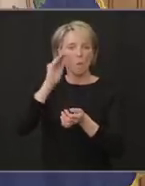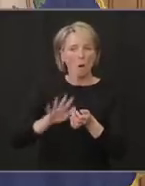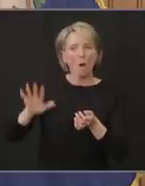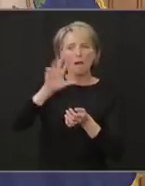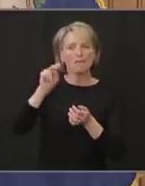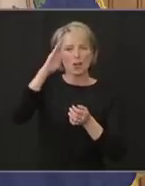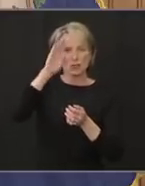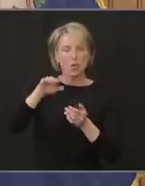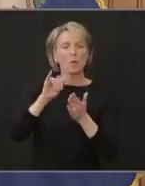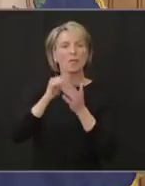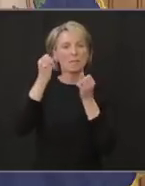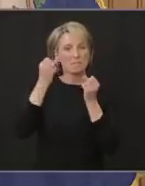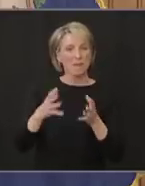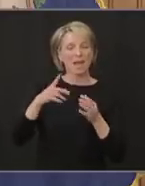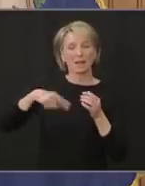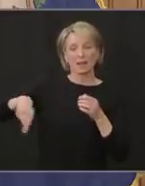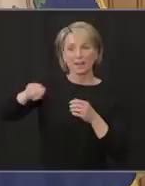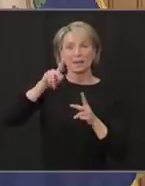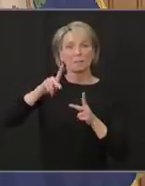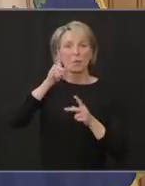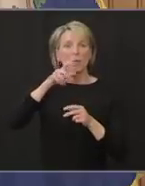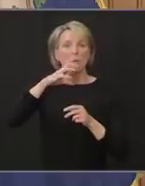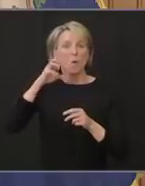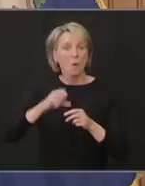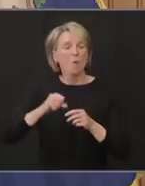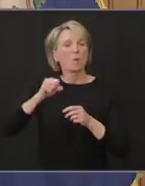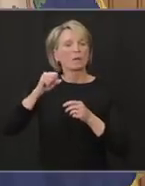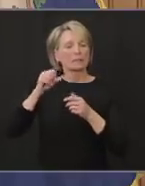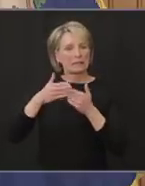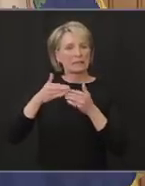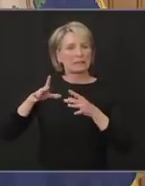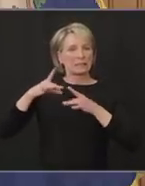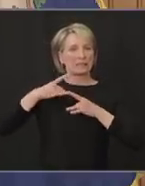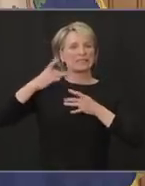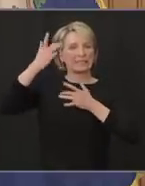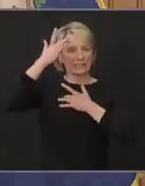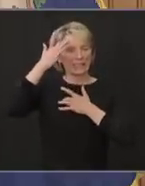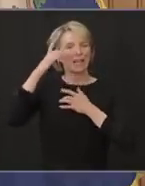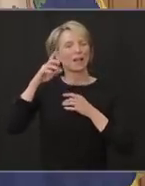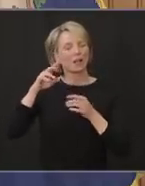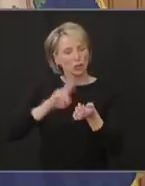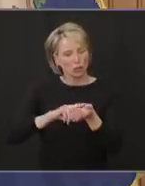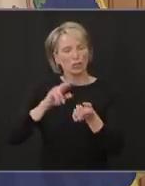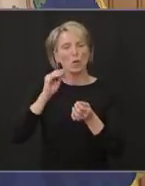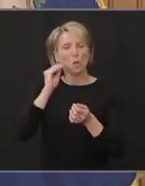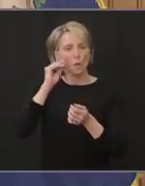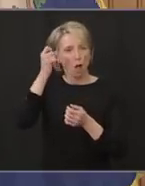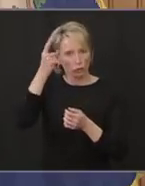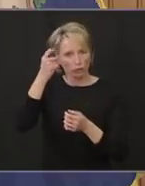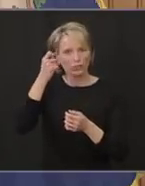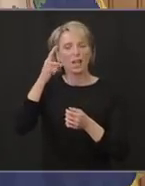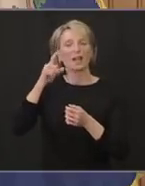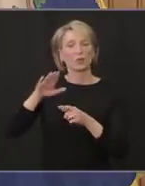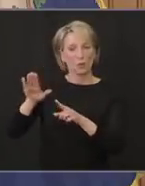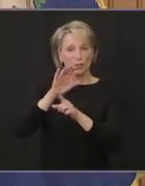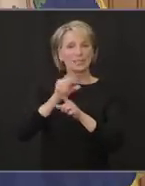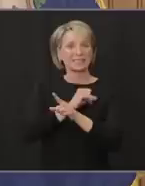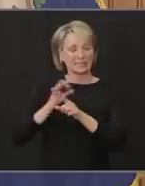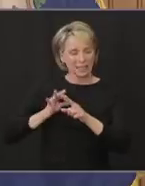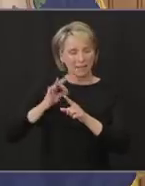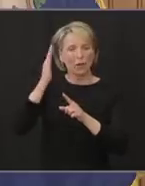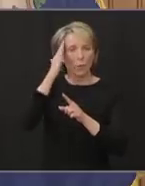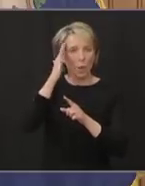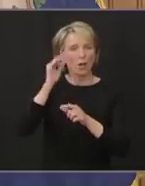They know it's a petri dish for spreading that virus around. They're being incredibly careful. That said, yeah, there are some risks